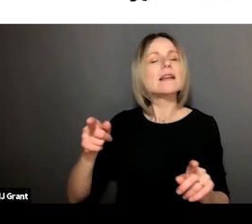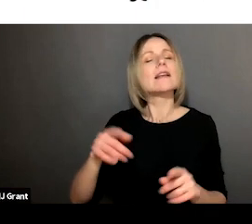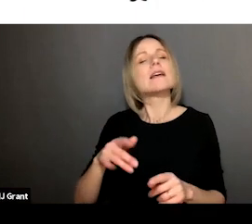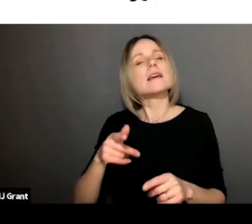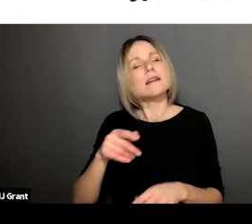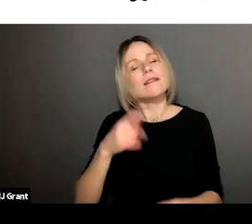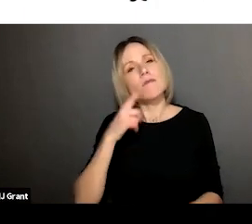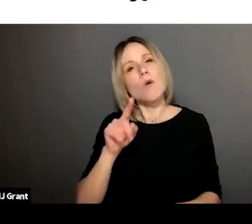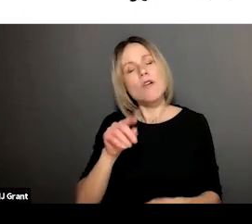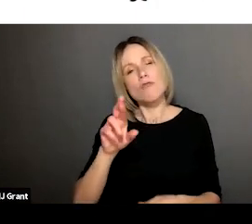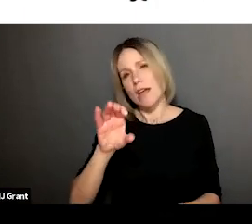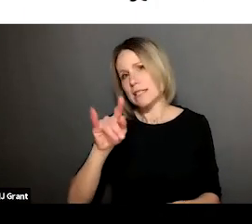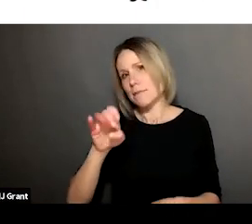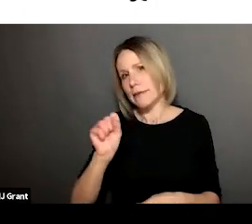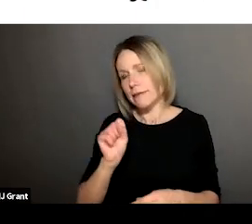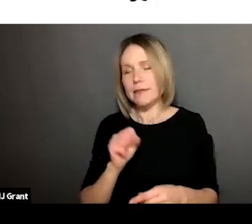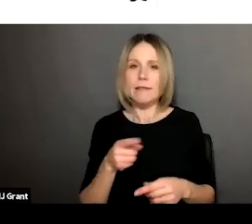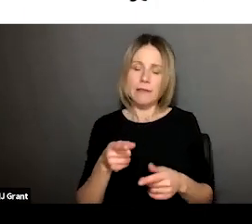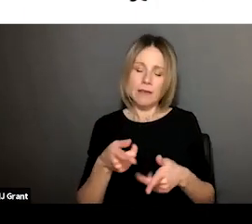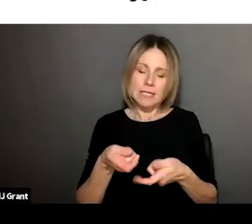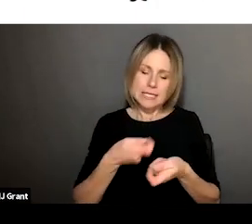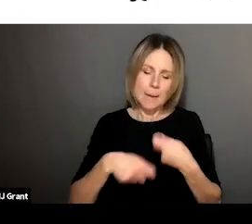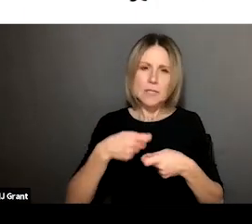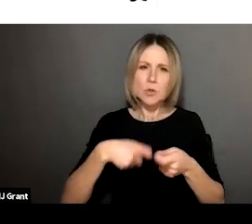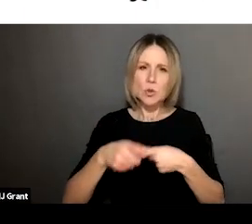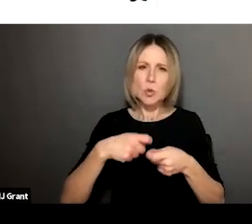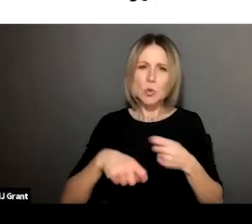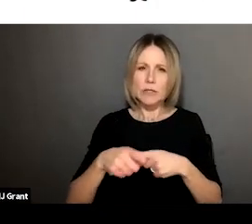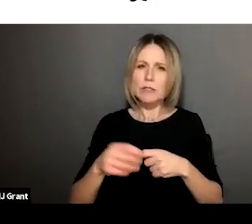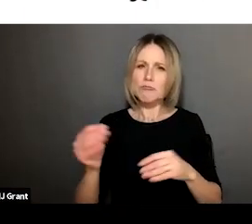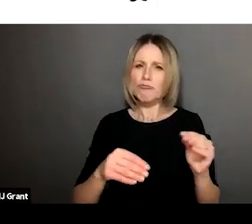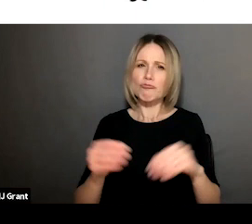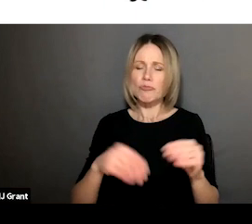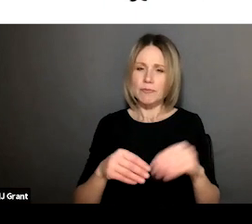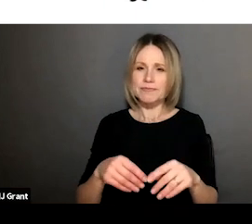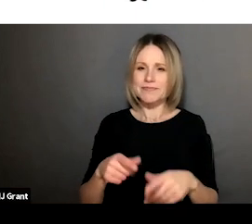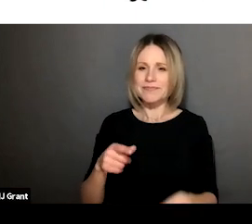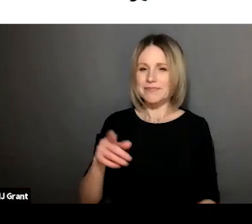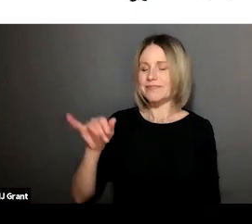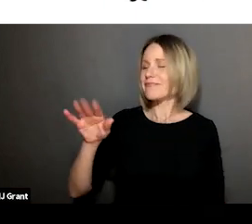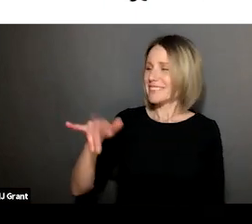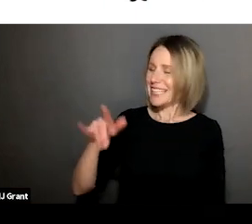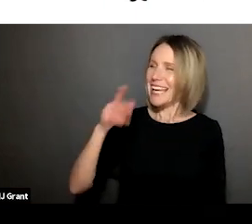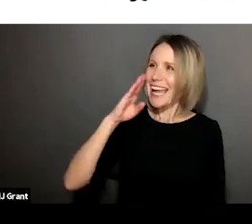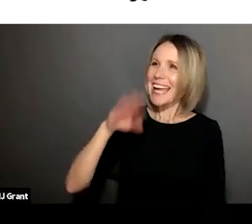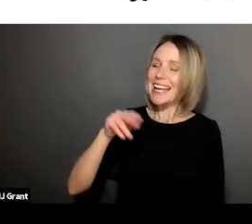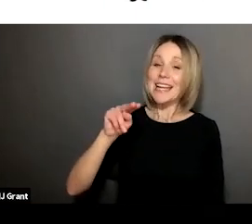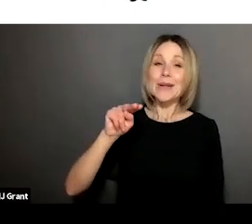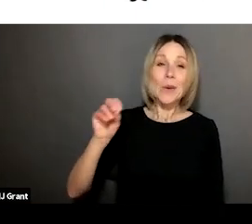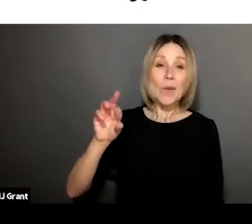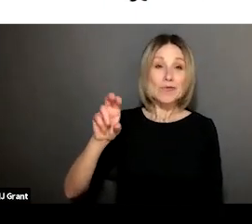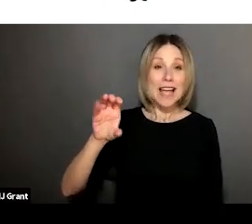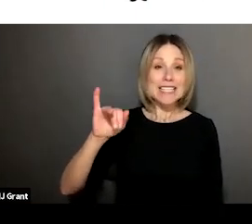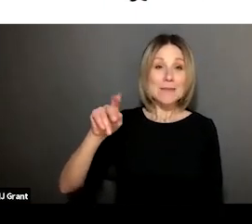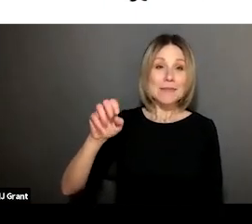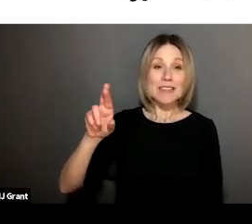recipes. And at some level, I feel like the no recipe recipe thing inoculates you against that. You publish a no recipe recipe